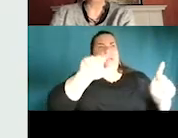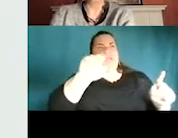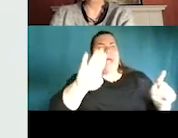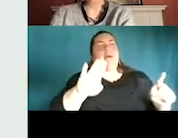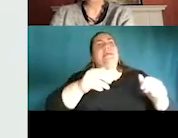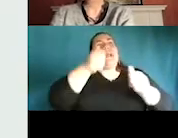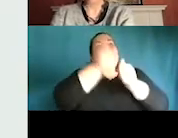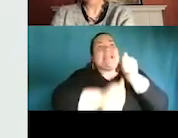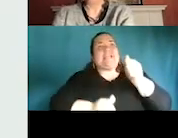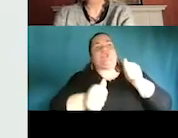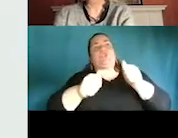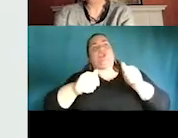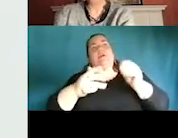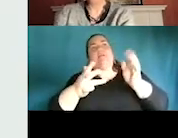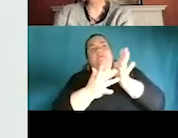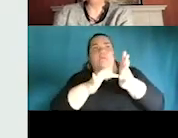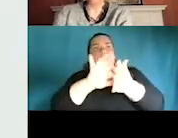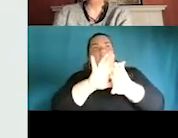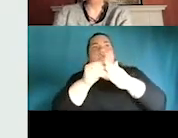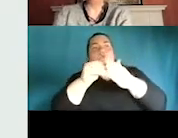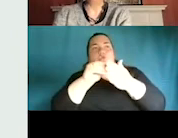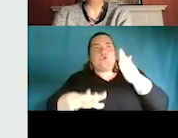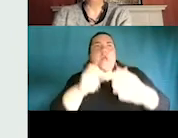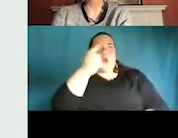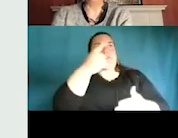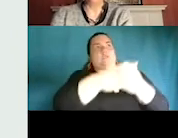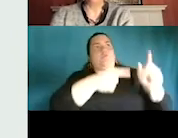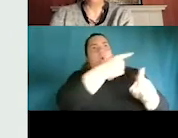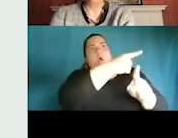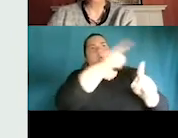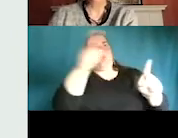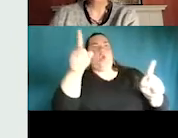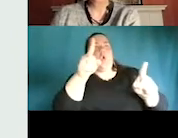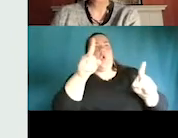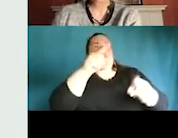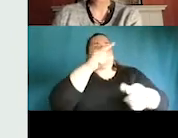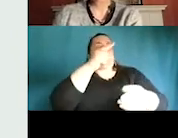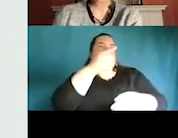working on and how that project fits in with the lab's bigger research agenda.